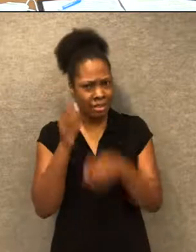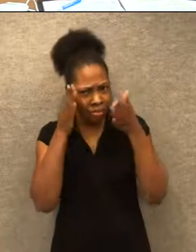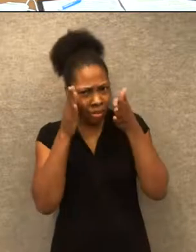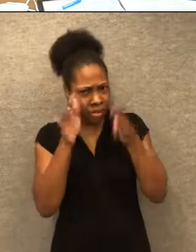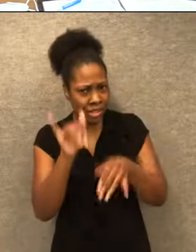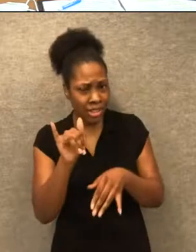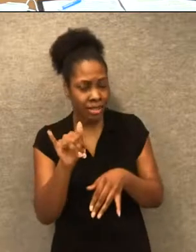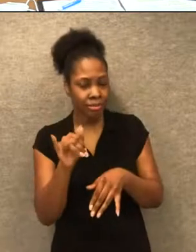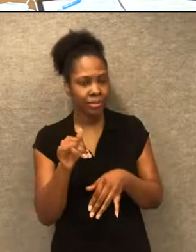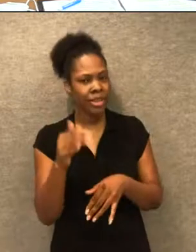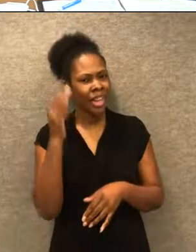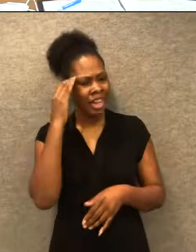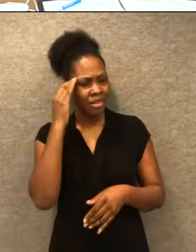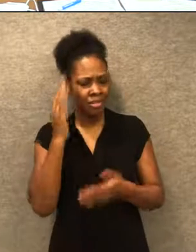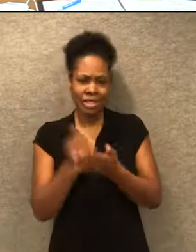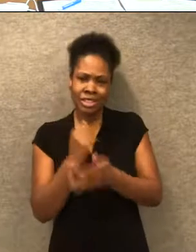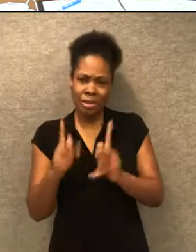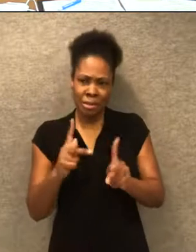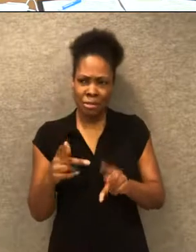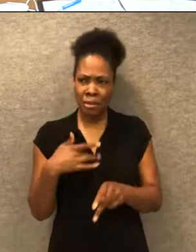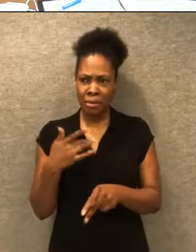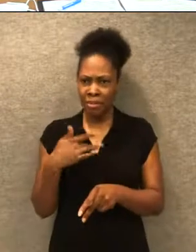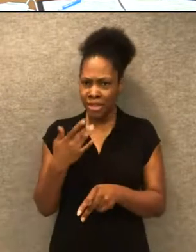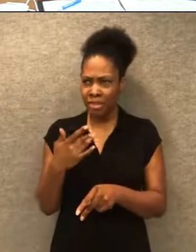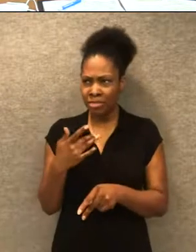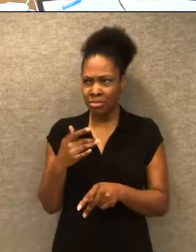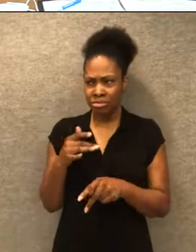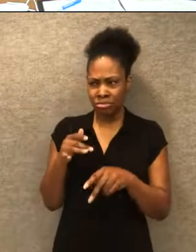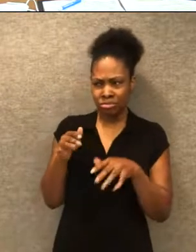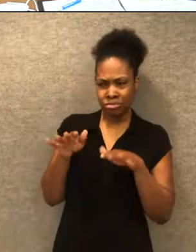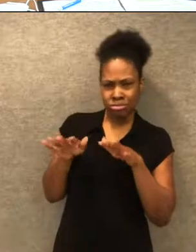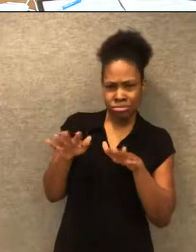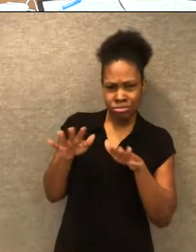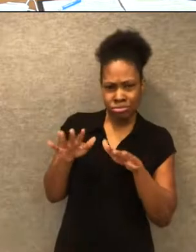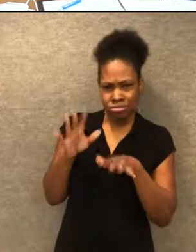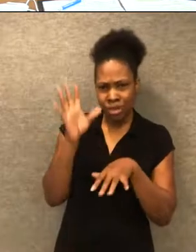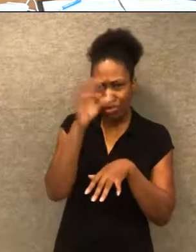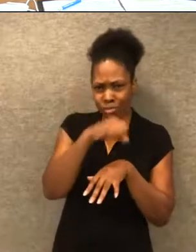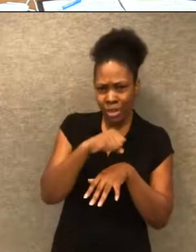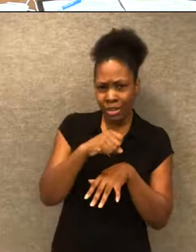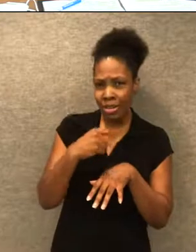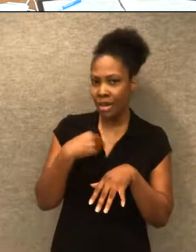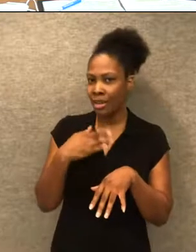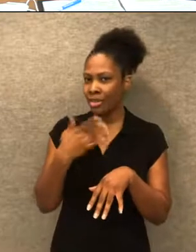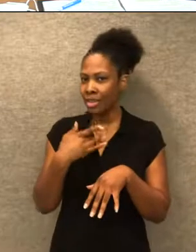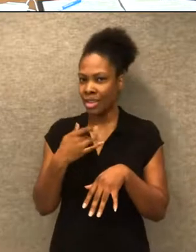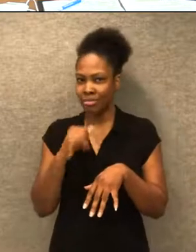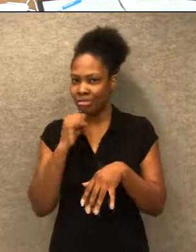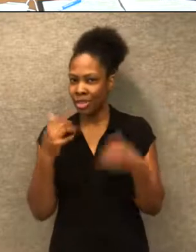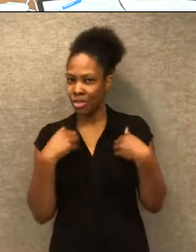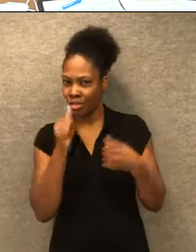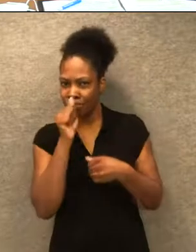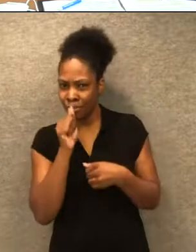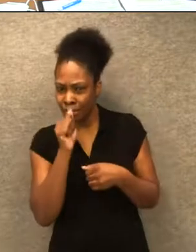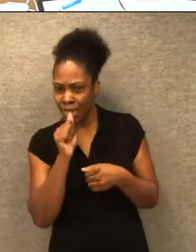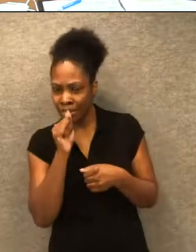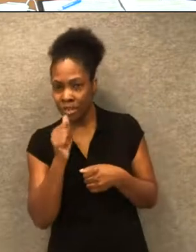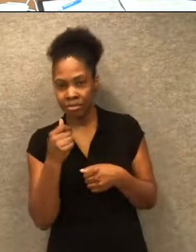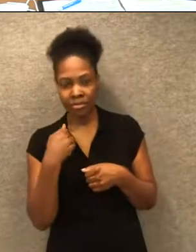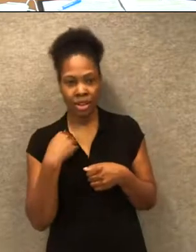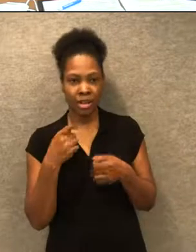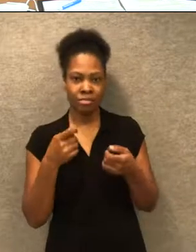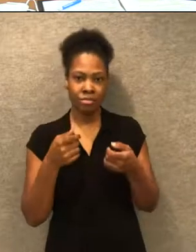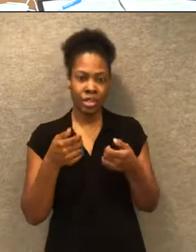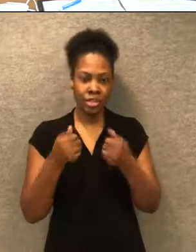little on edge. I know as a parent, I've been feeling like my patience has been wearing thin as I was trying to manage work